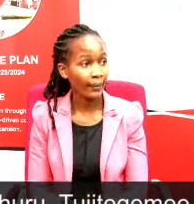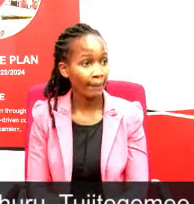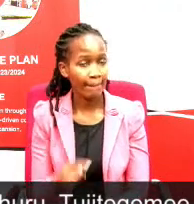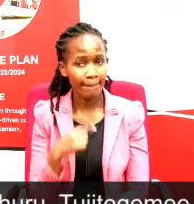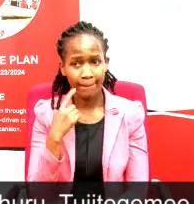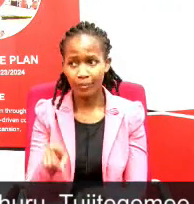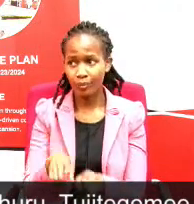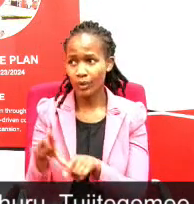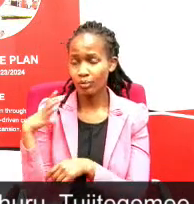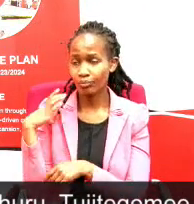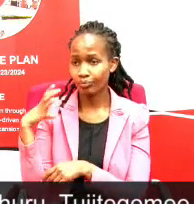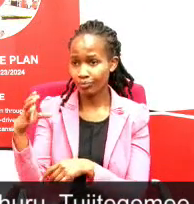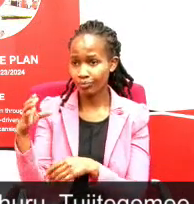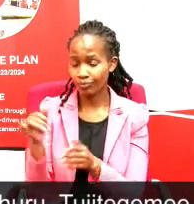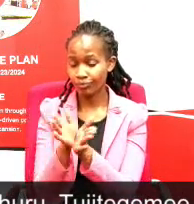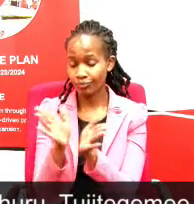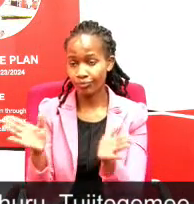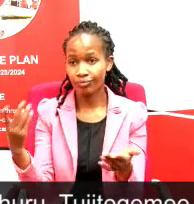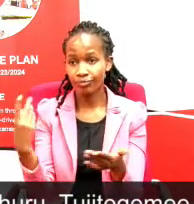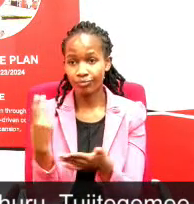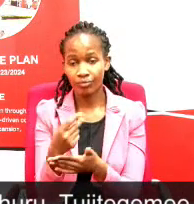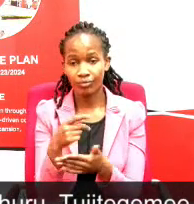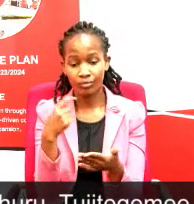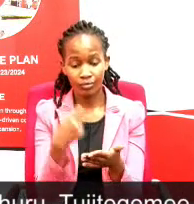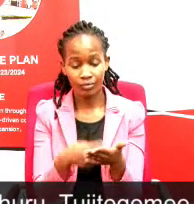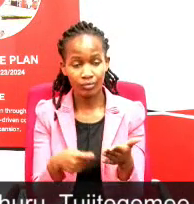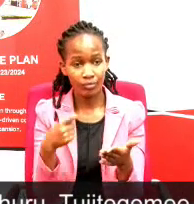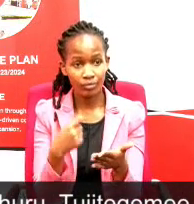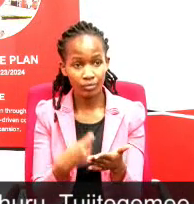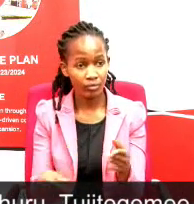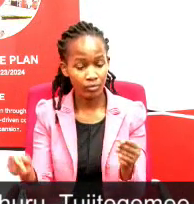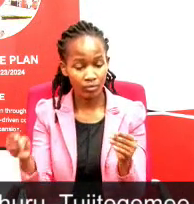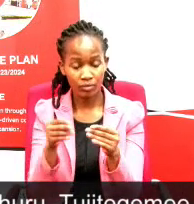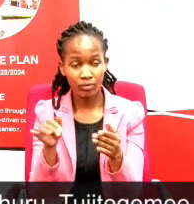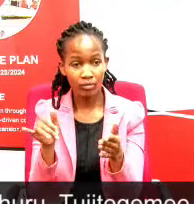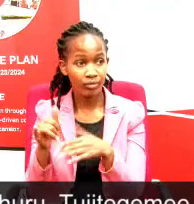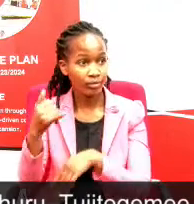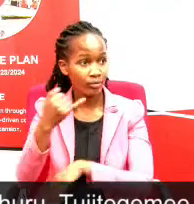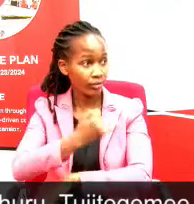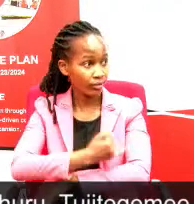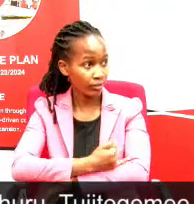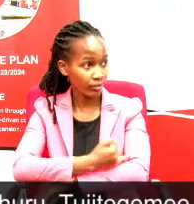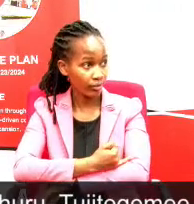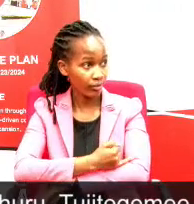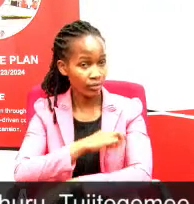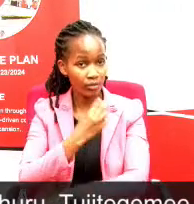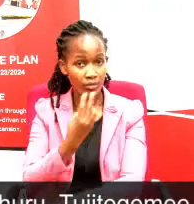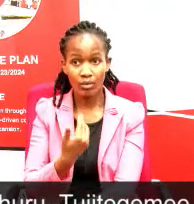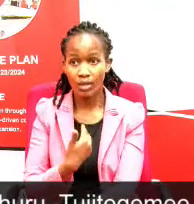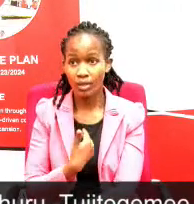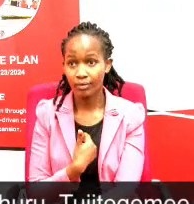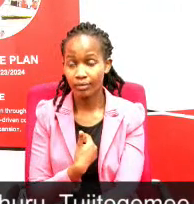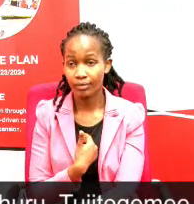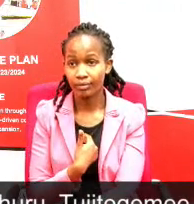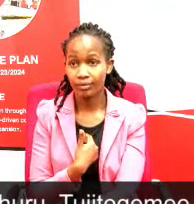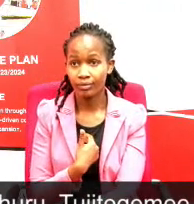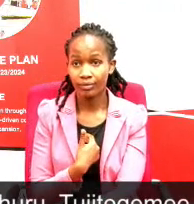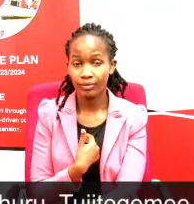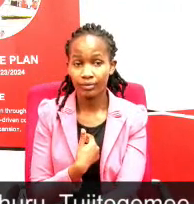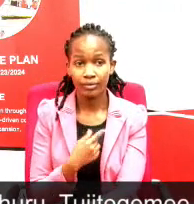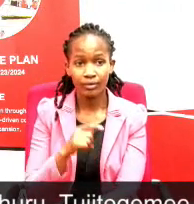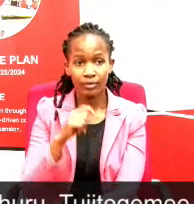who is the Chair, Public Finance and Tax Committee of that institution. We have Kenya